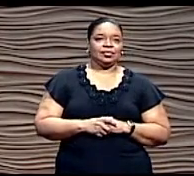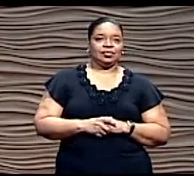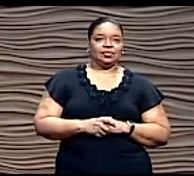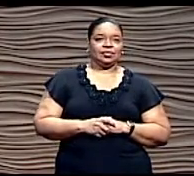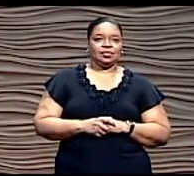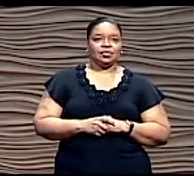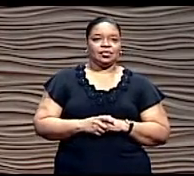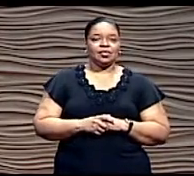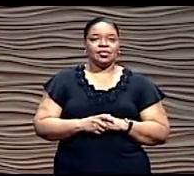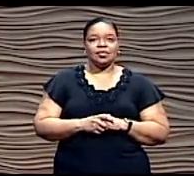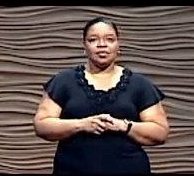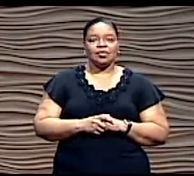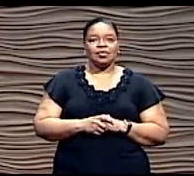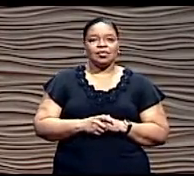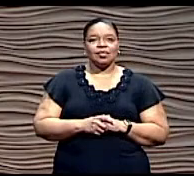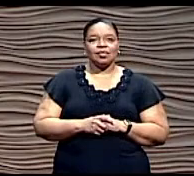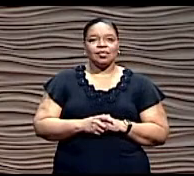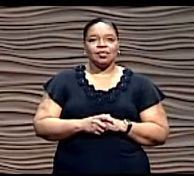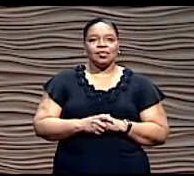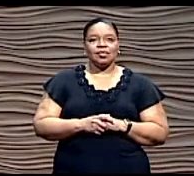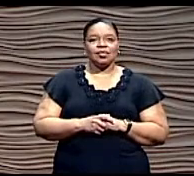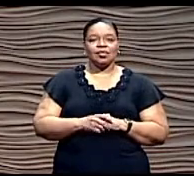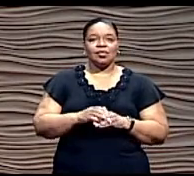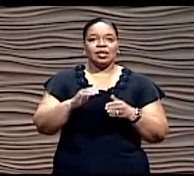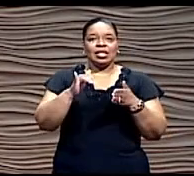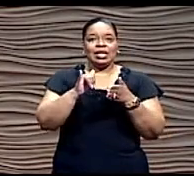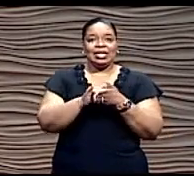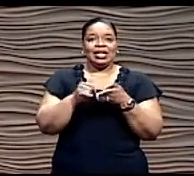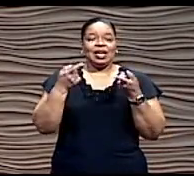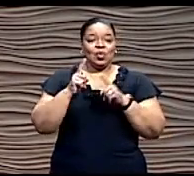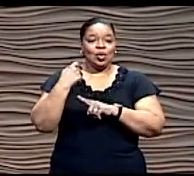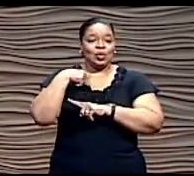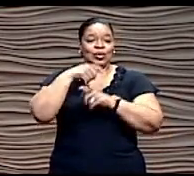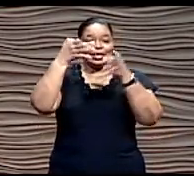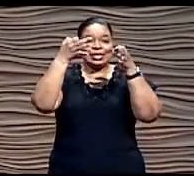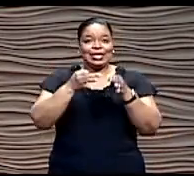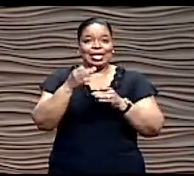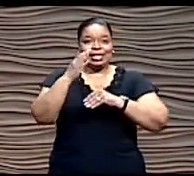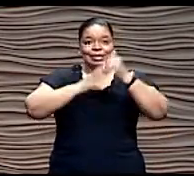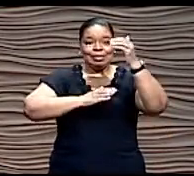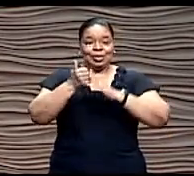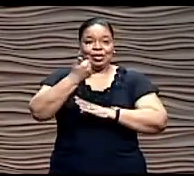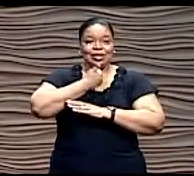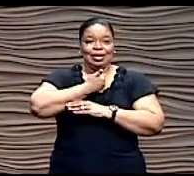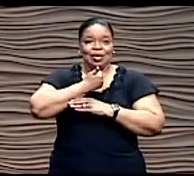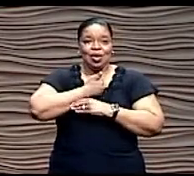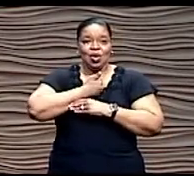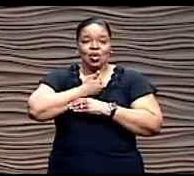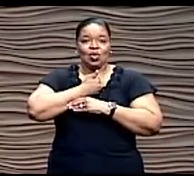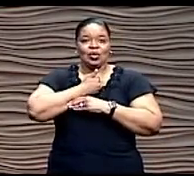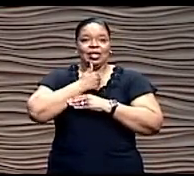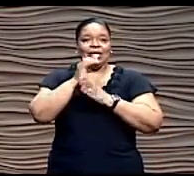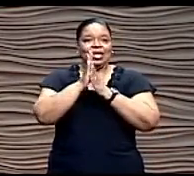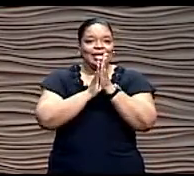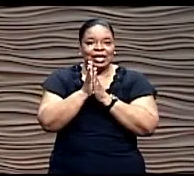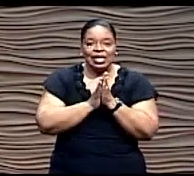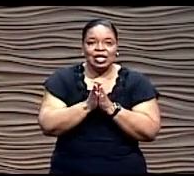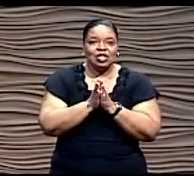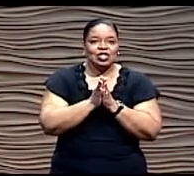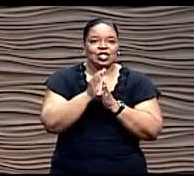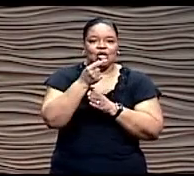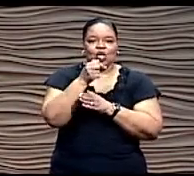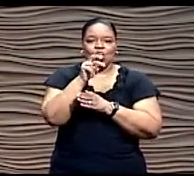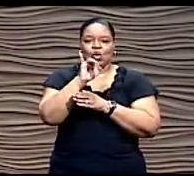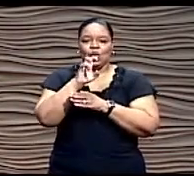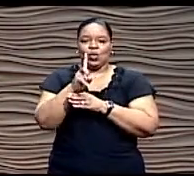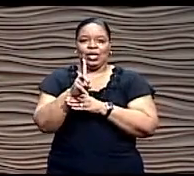that decided that it would build its own energy grid and be independent of the east and west